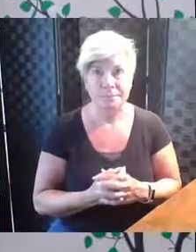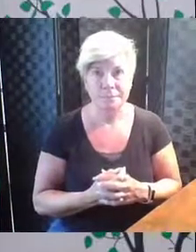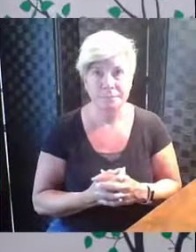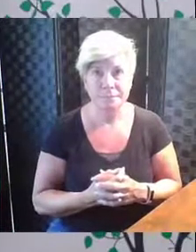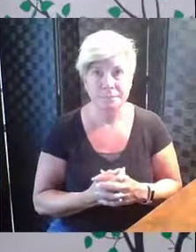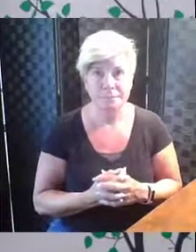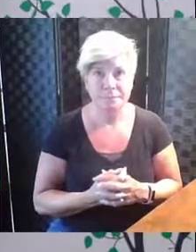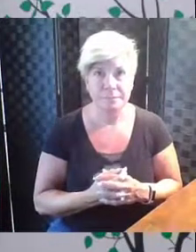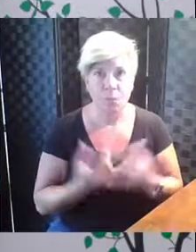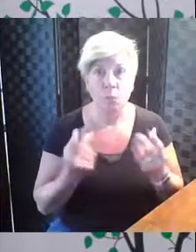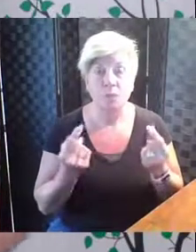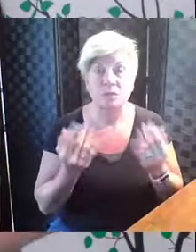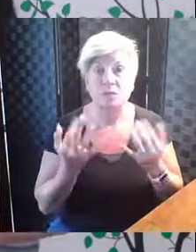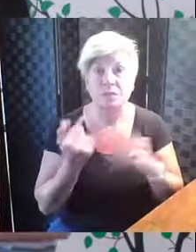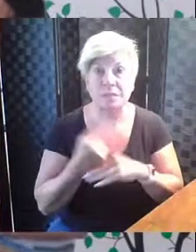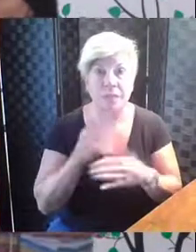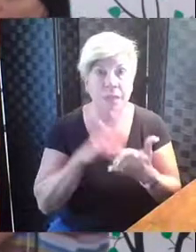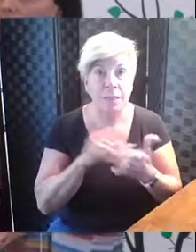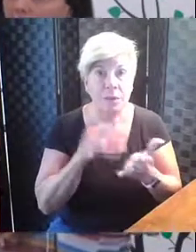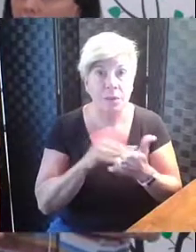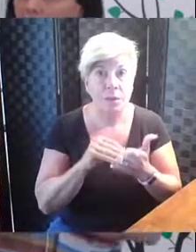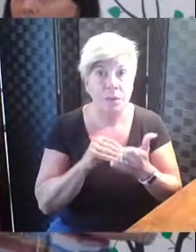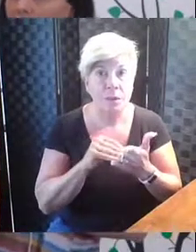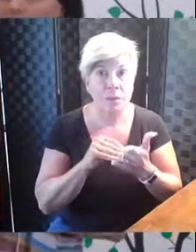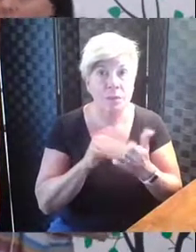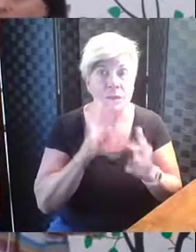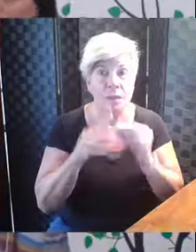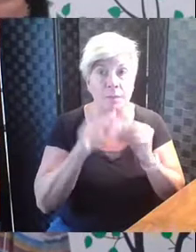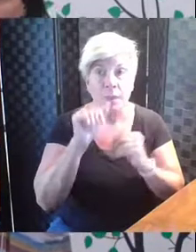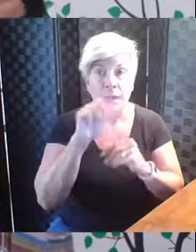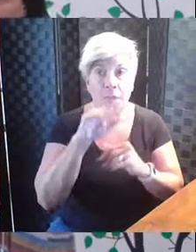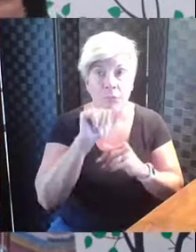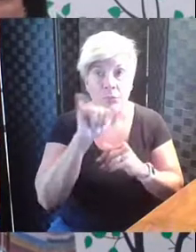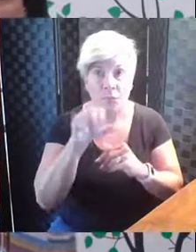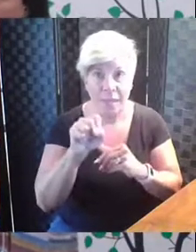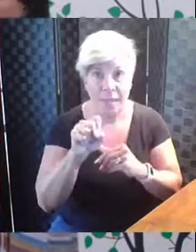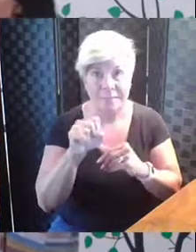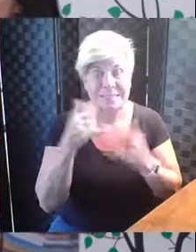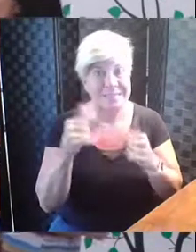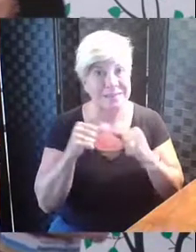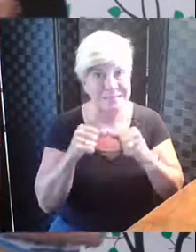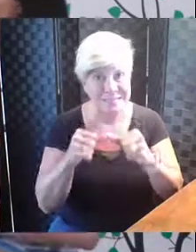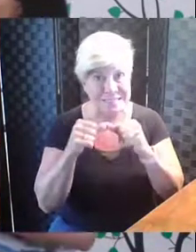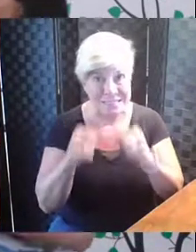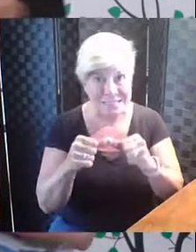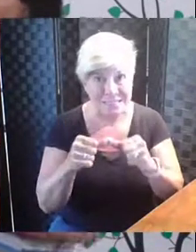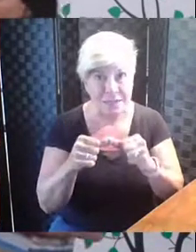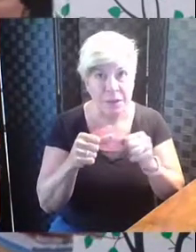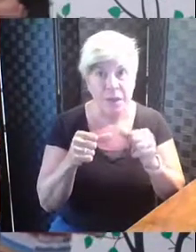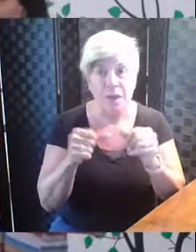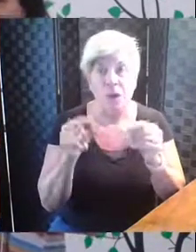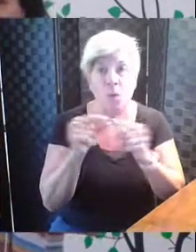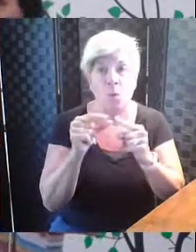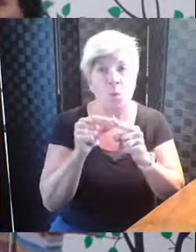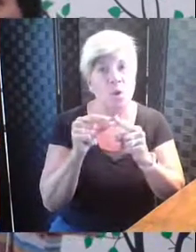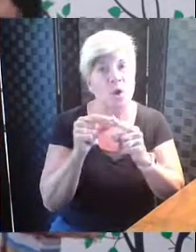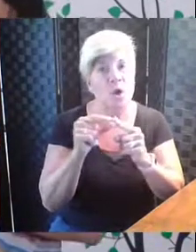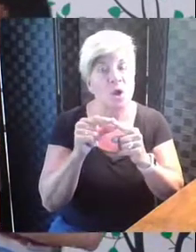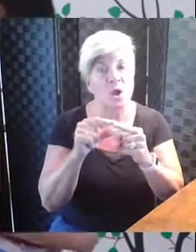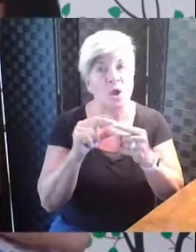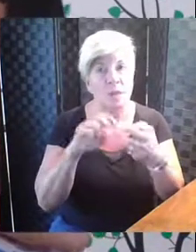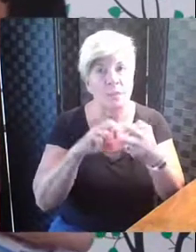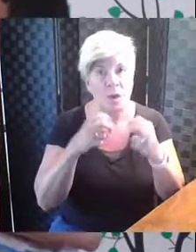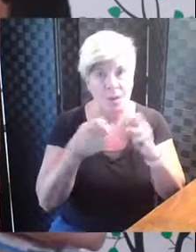today with our target. We have been talking about arrays, and we are going to move on and really dive into some word problems these